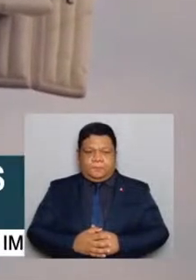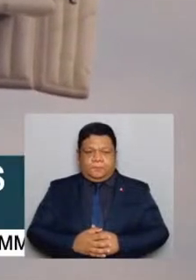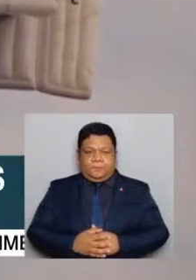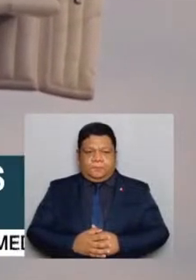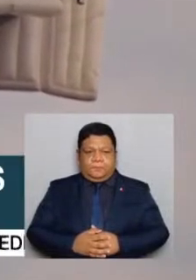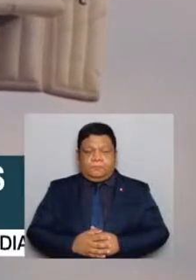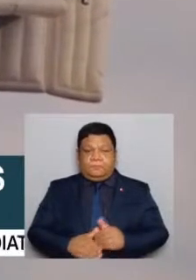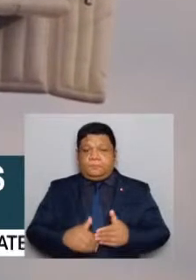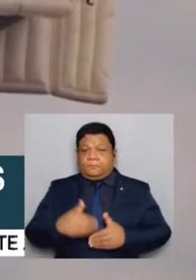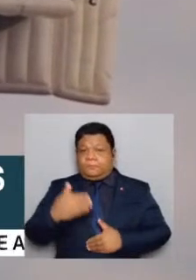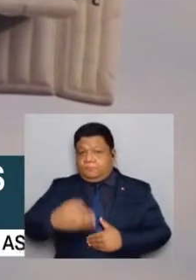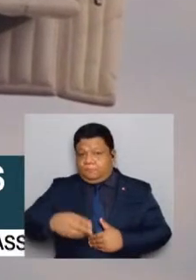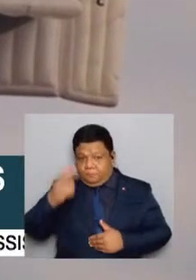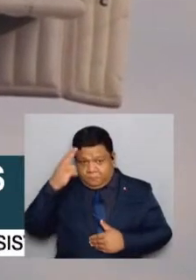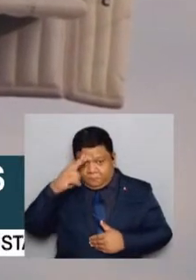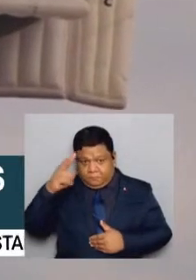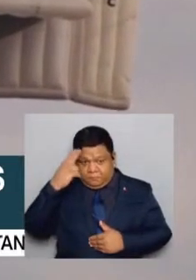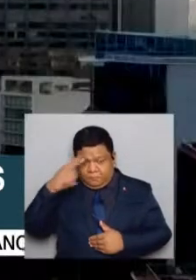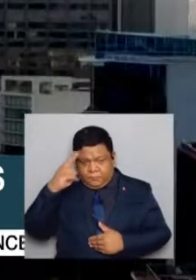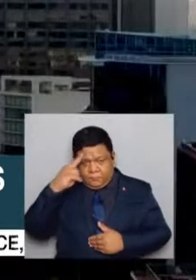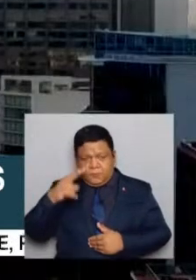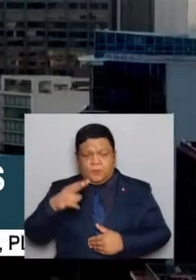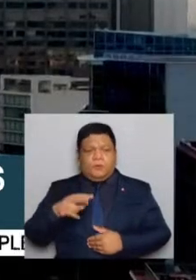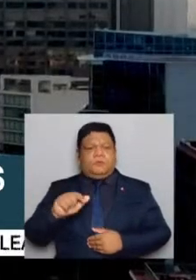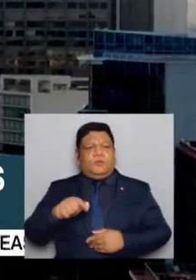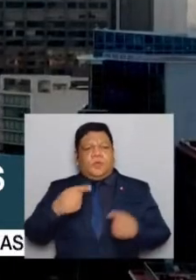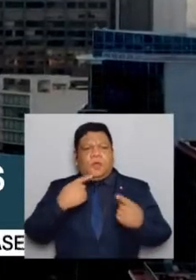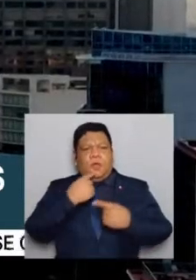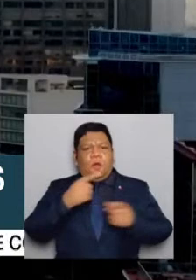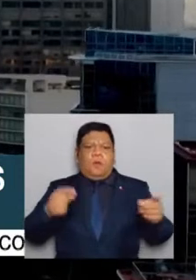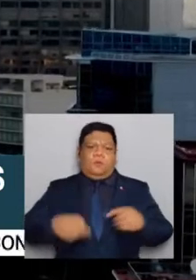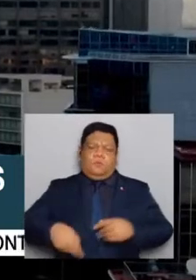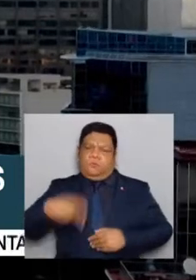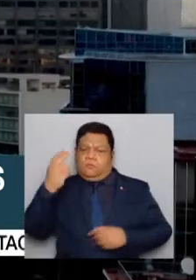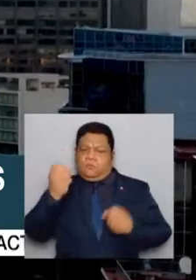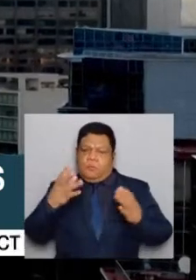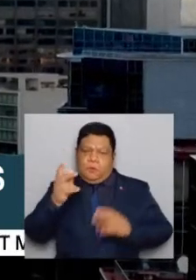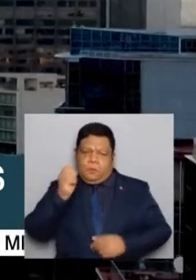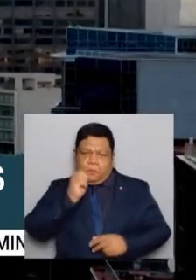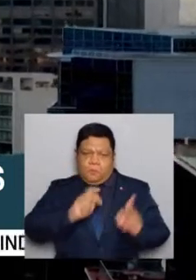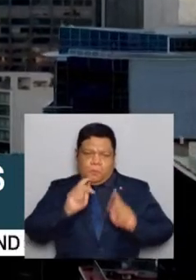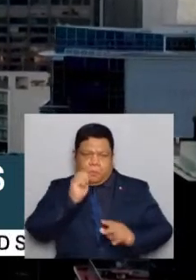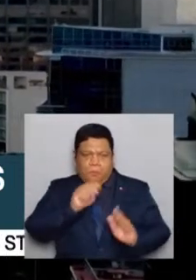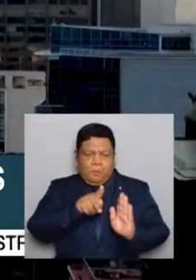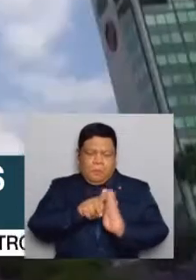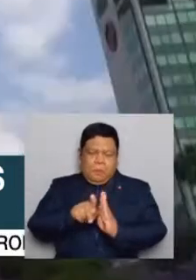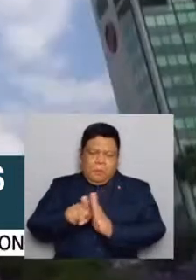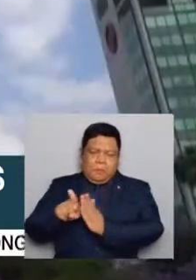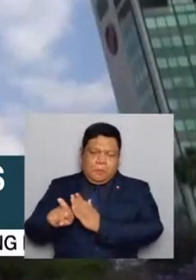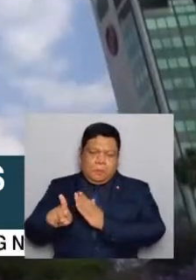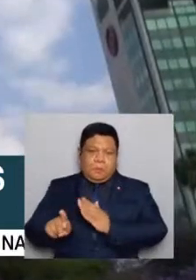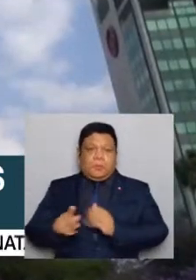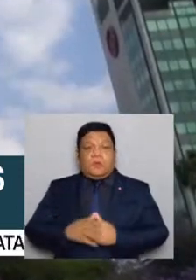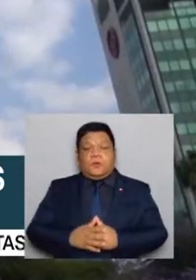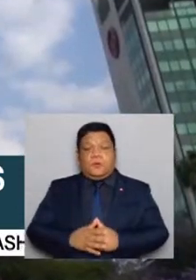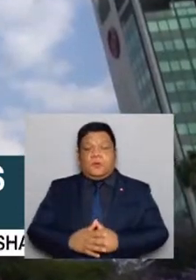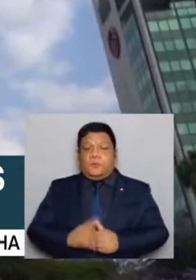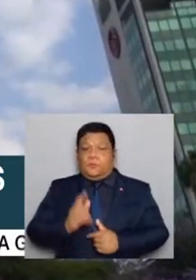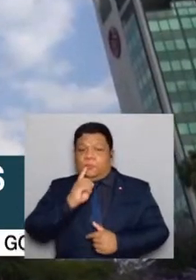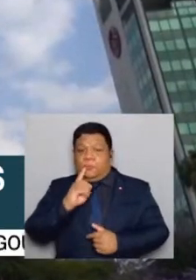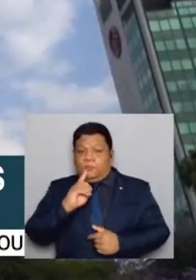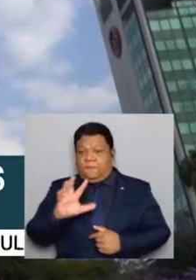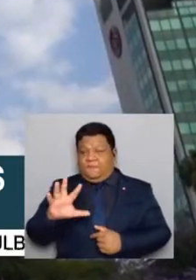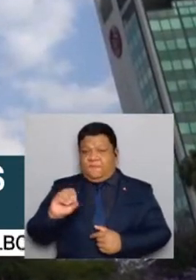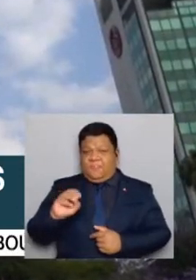In Mexico, a blimp denouncing the high number of femicides flew over the capital city. The 50-meter-long blimp